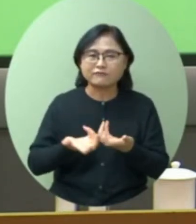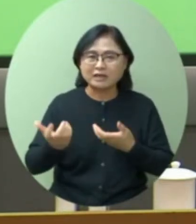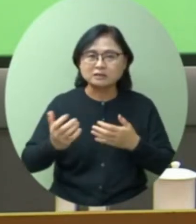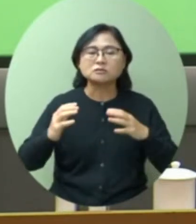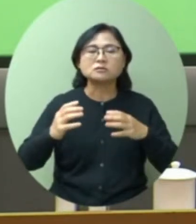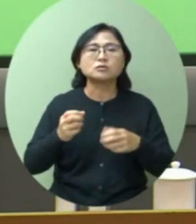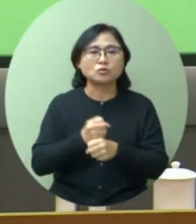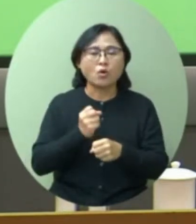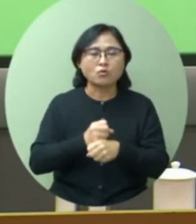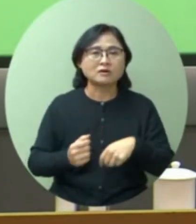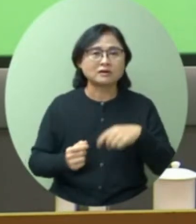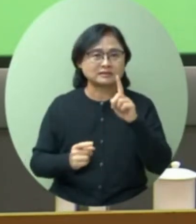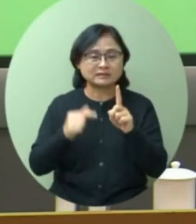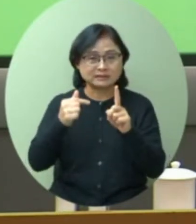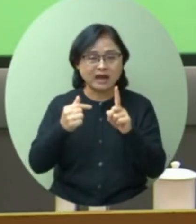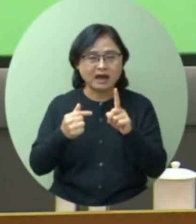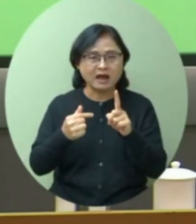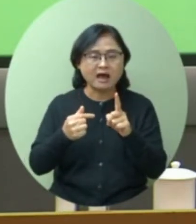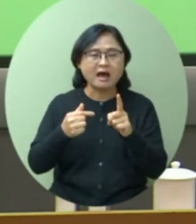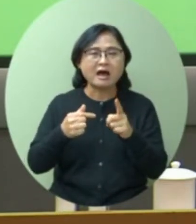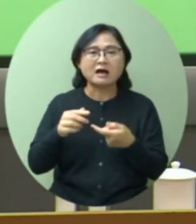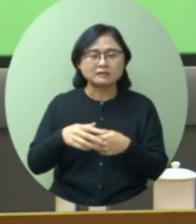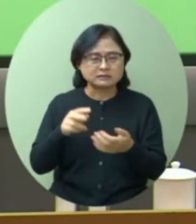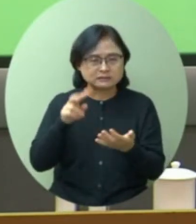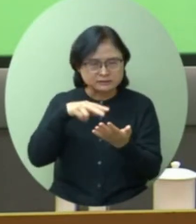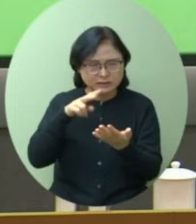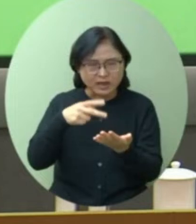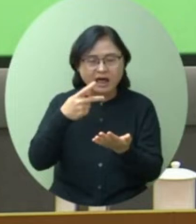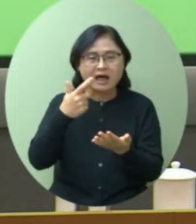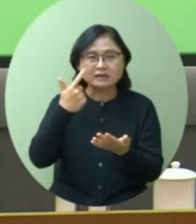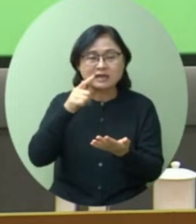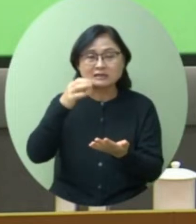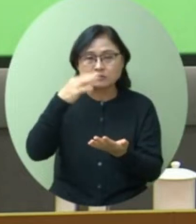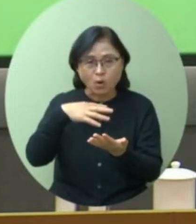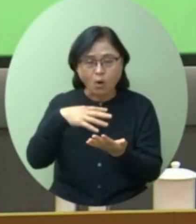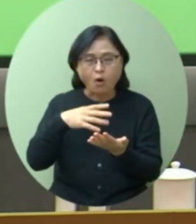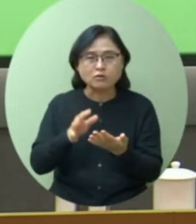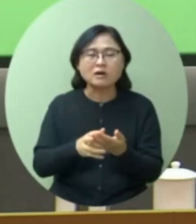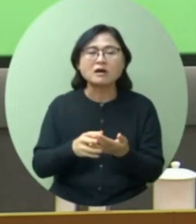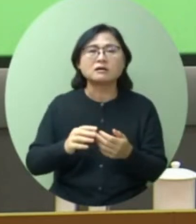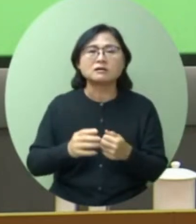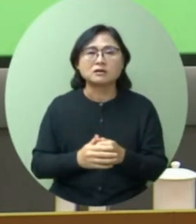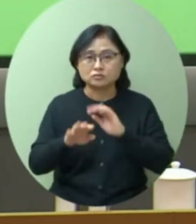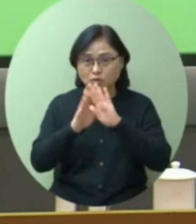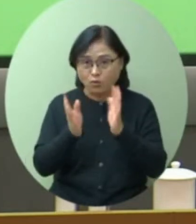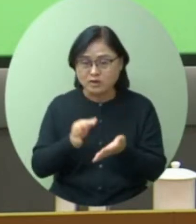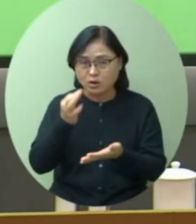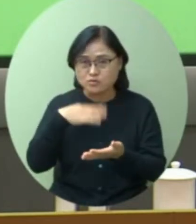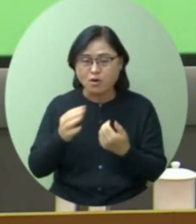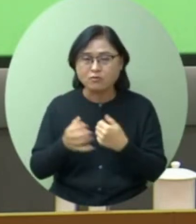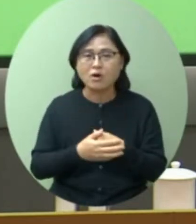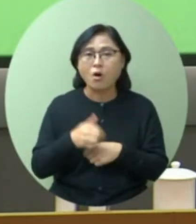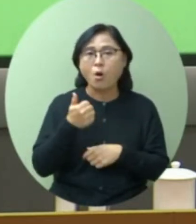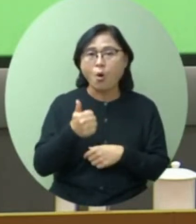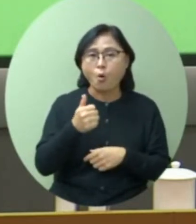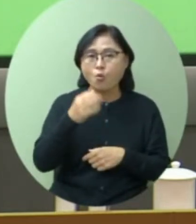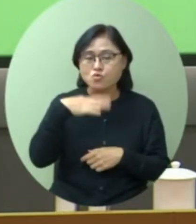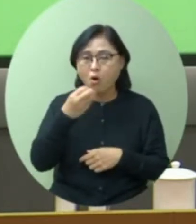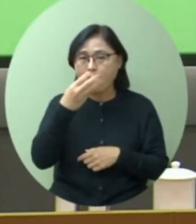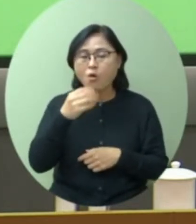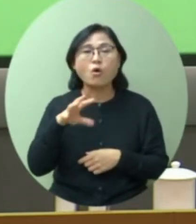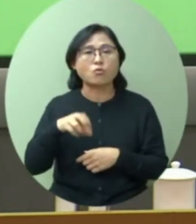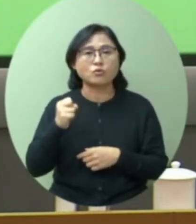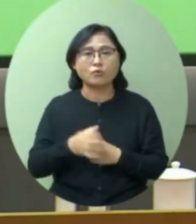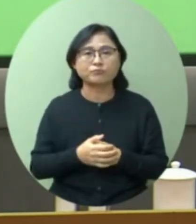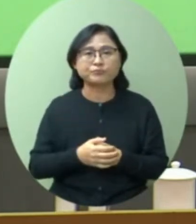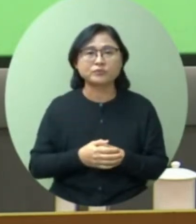Health Bureau, Department of Health, and the Primary Health Commission. And we will also be expanding the 1+ system for drugs so